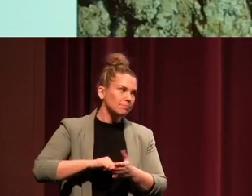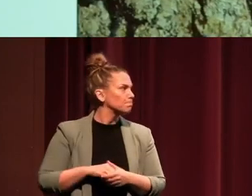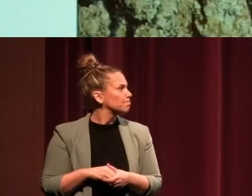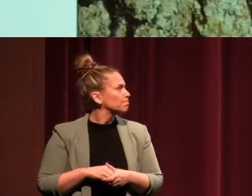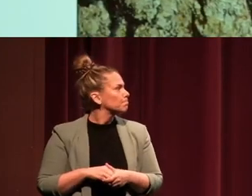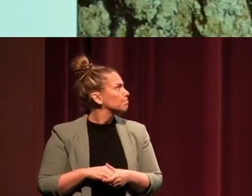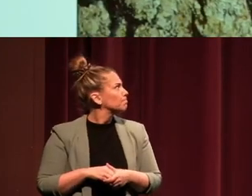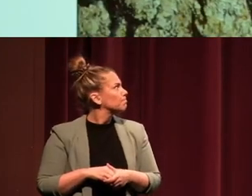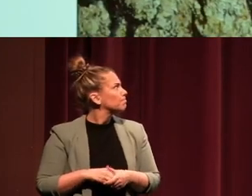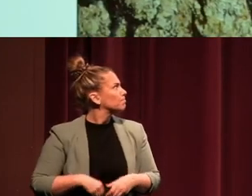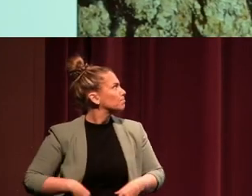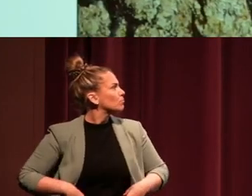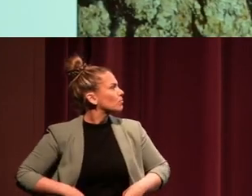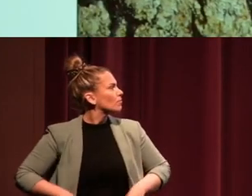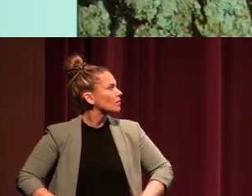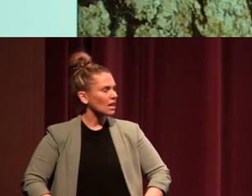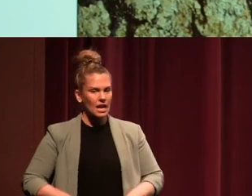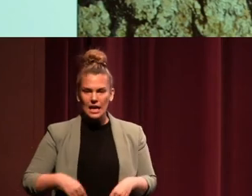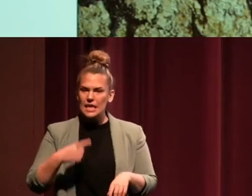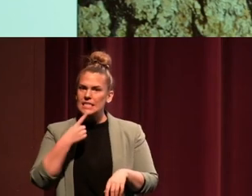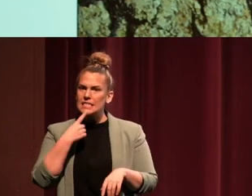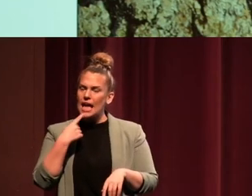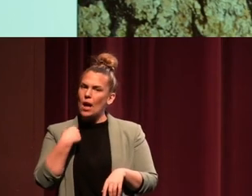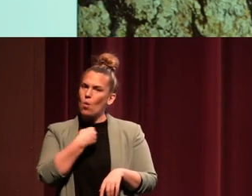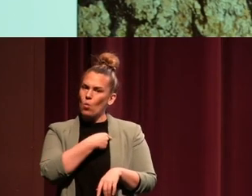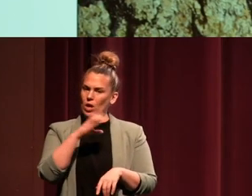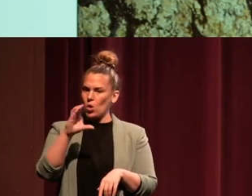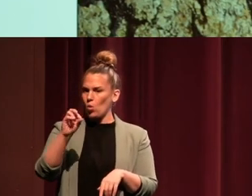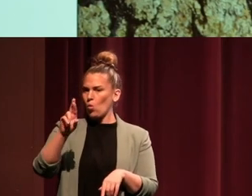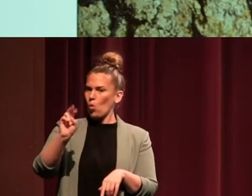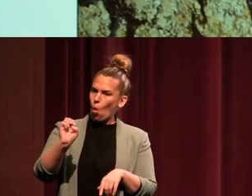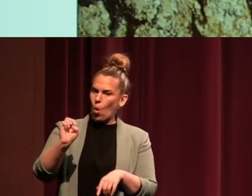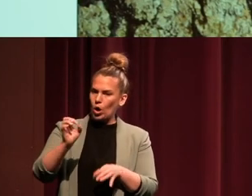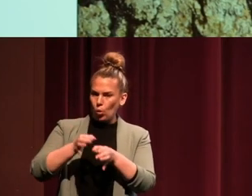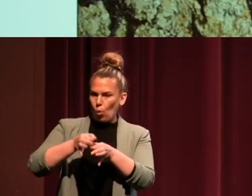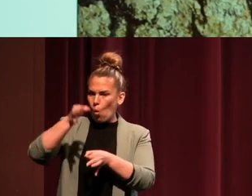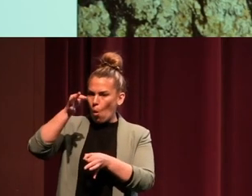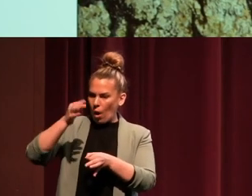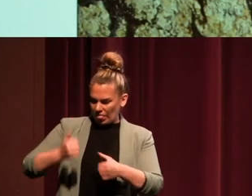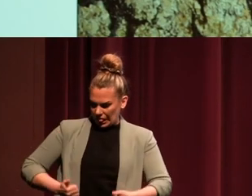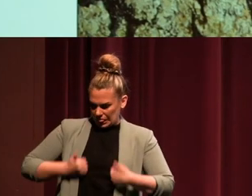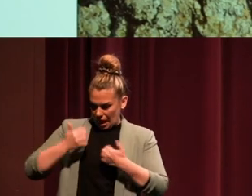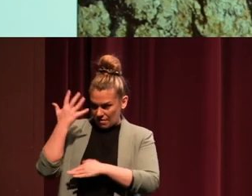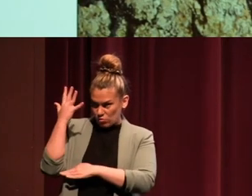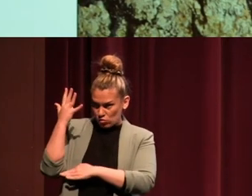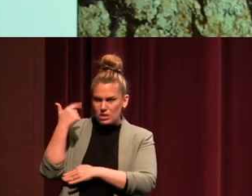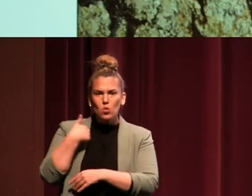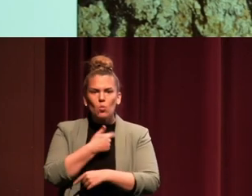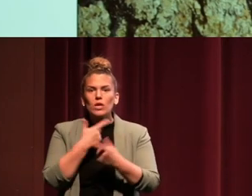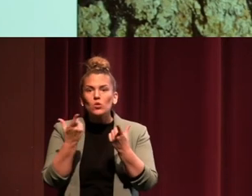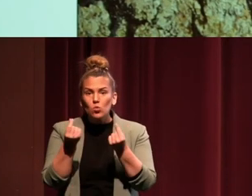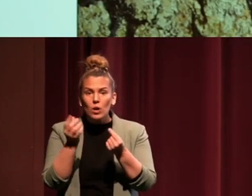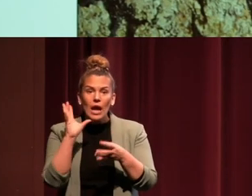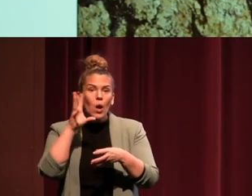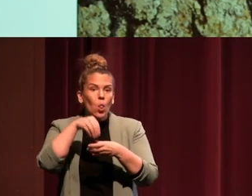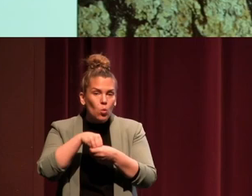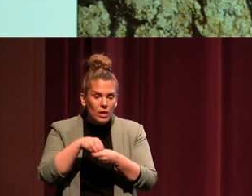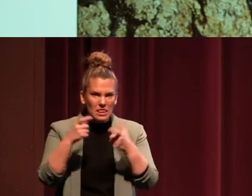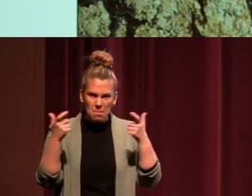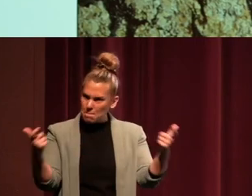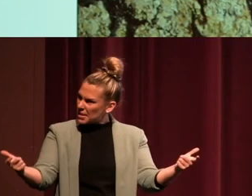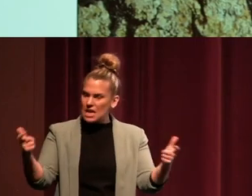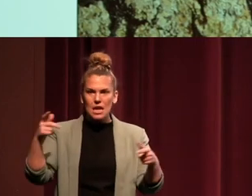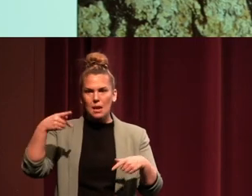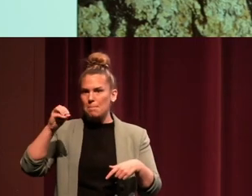I said we core live trees. We core live trees, including these big old-growth ponderosa pine.